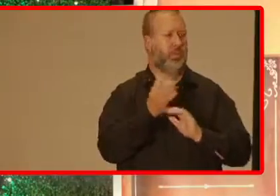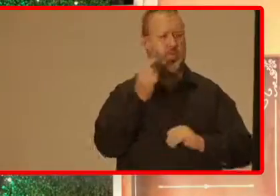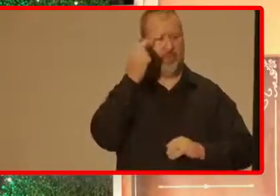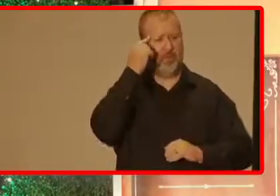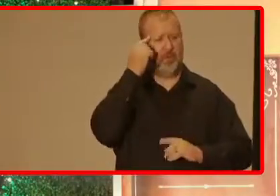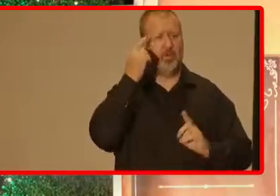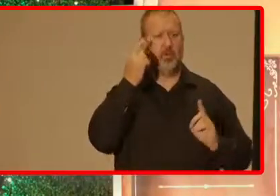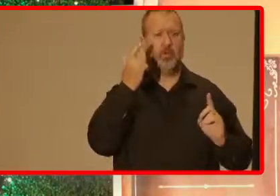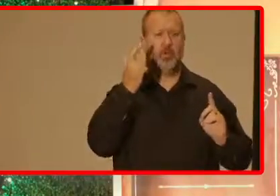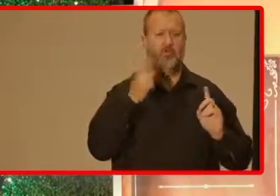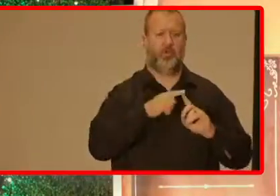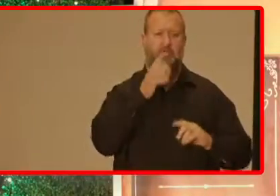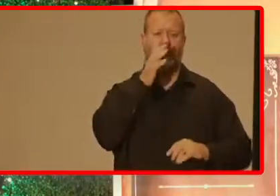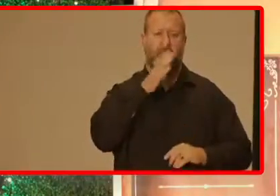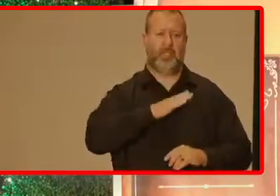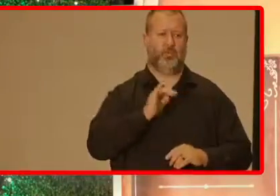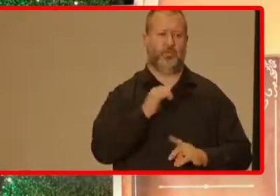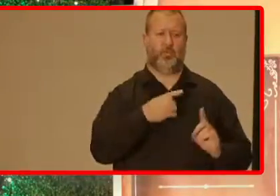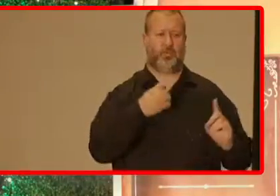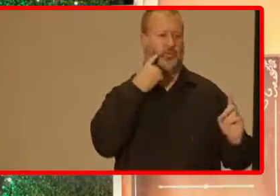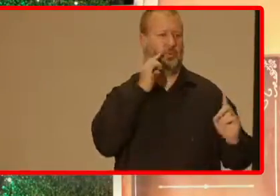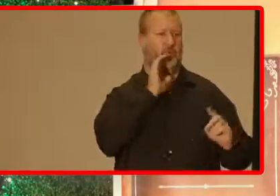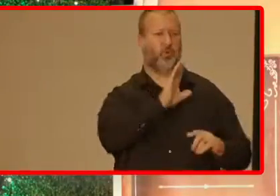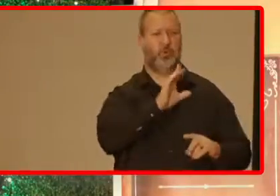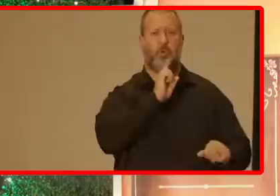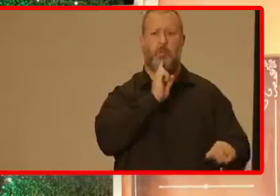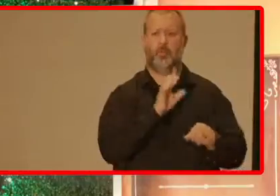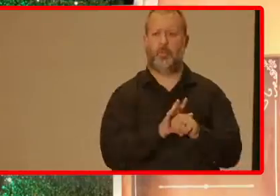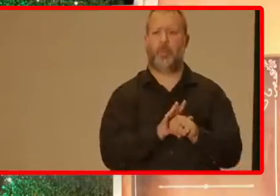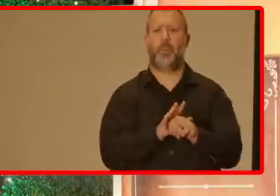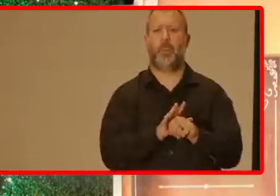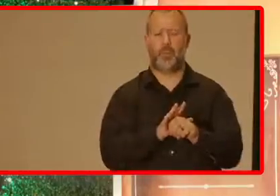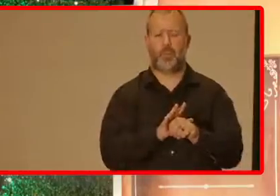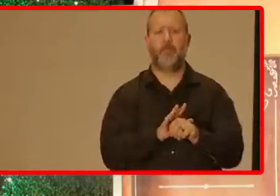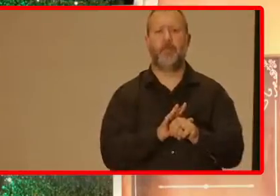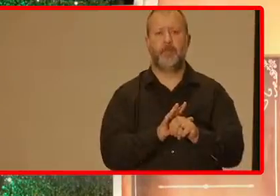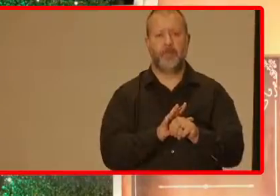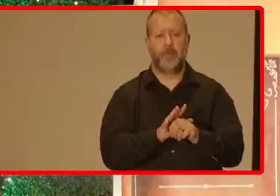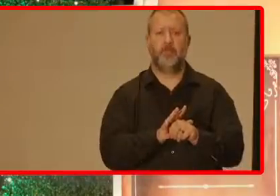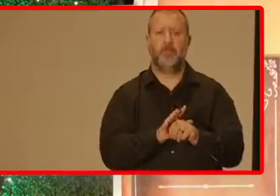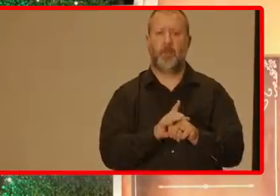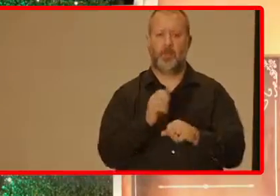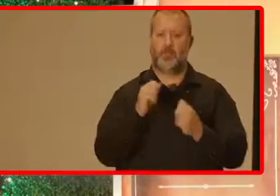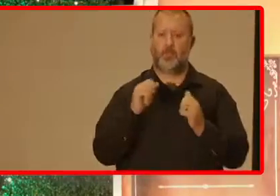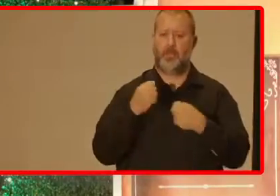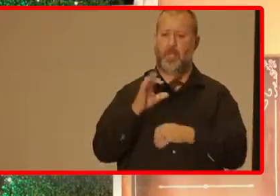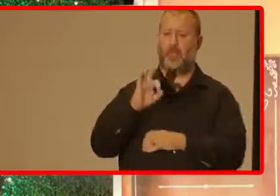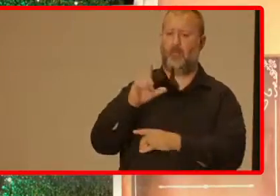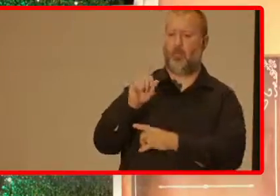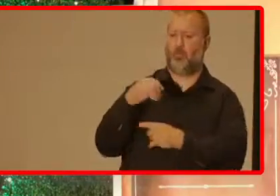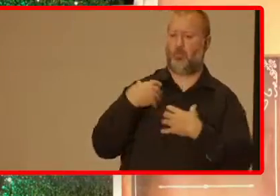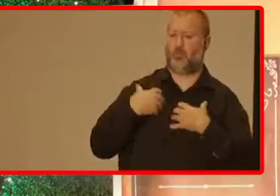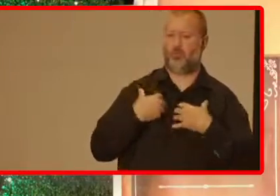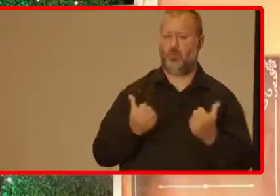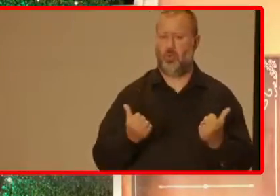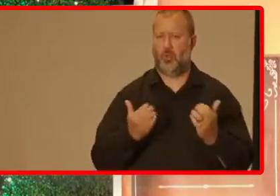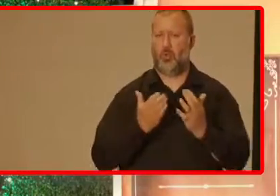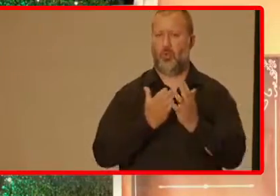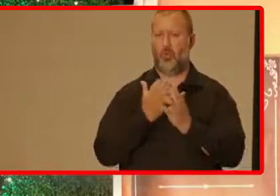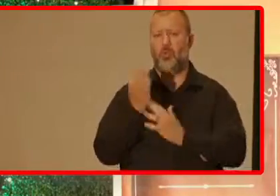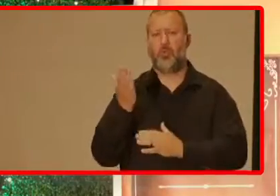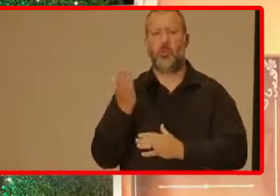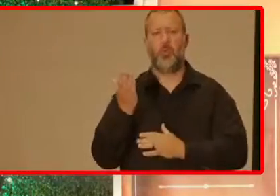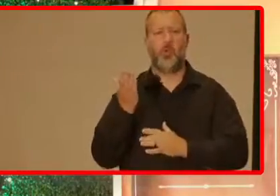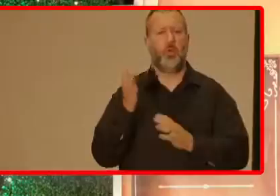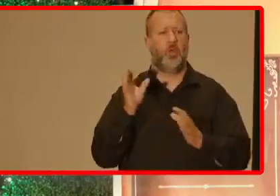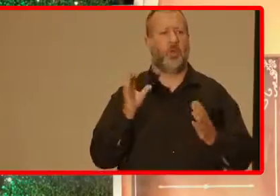Governor and First Lady DeSantis for their commitment to making Florida stronger through